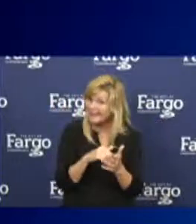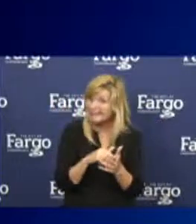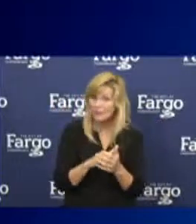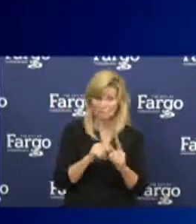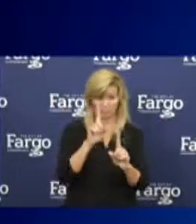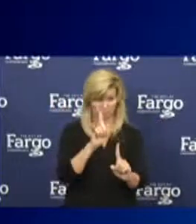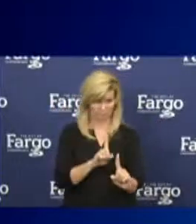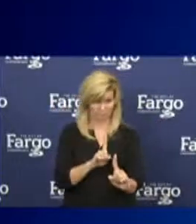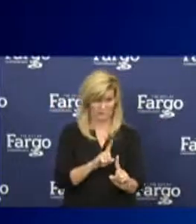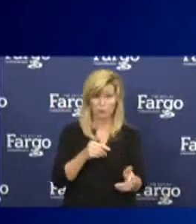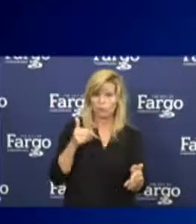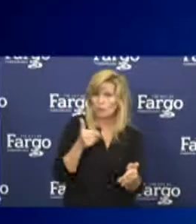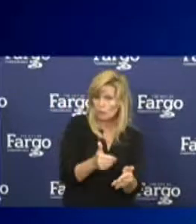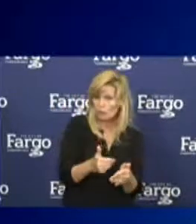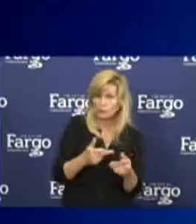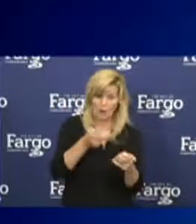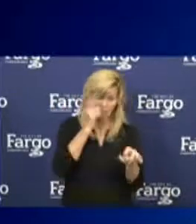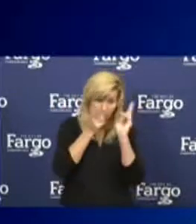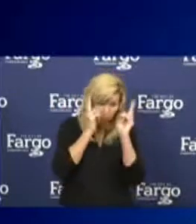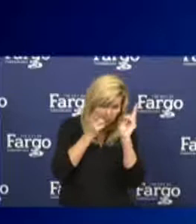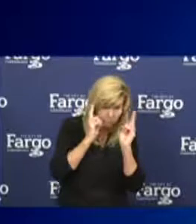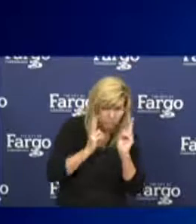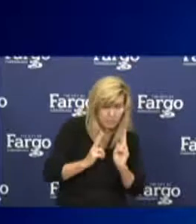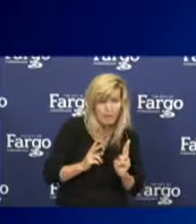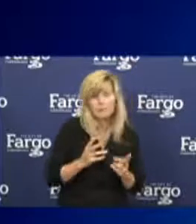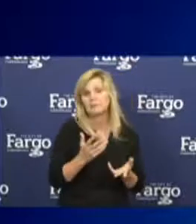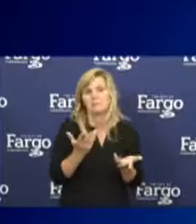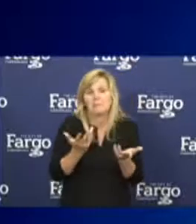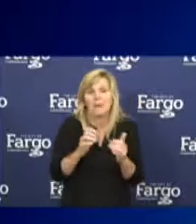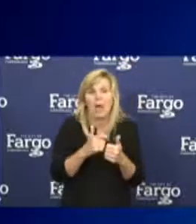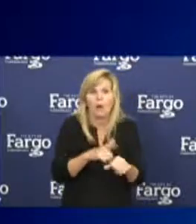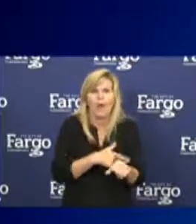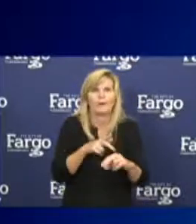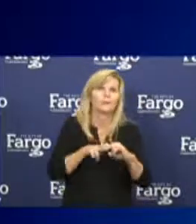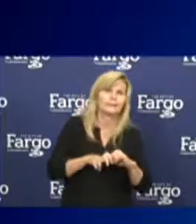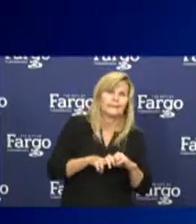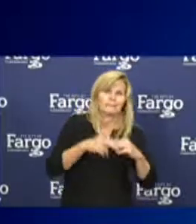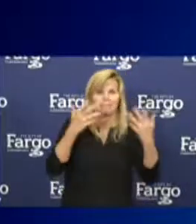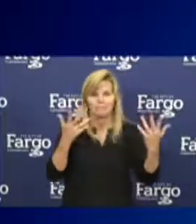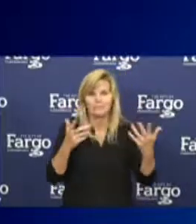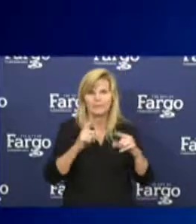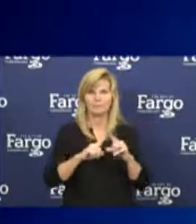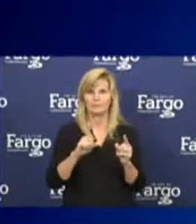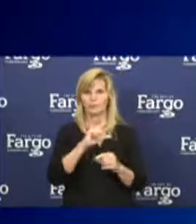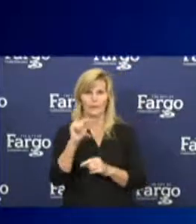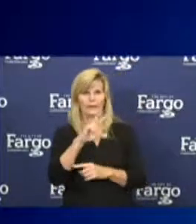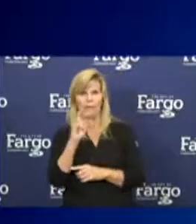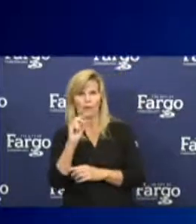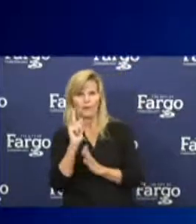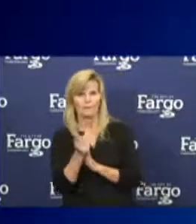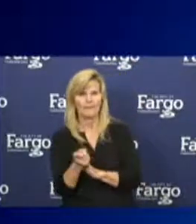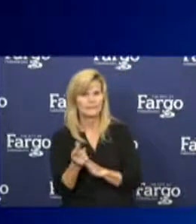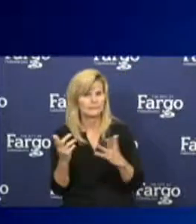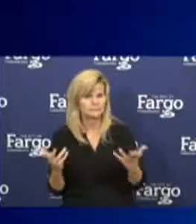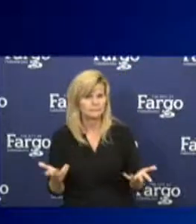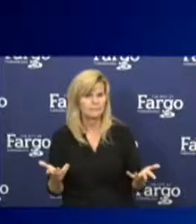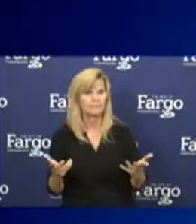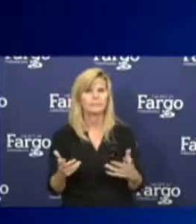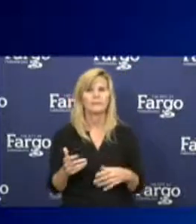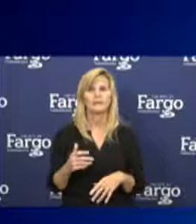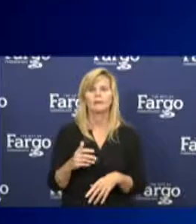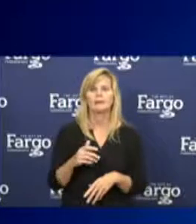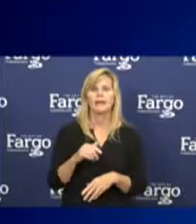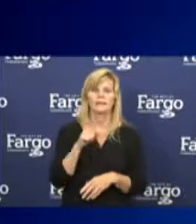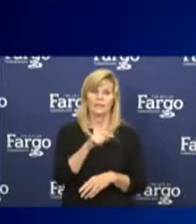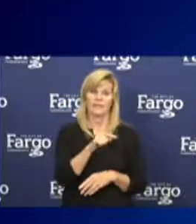transmitting. Very close proximity for, I don't know how long people are at a hairdresser, but it's 20, 30 minutes. This